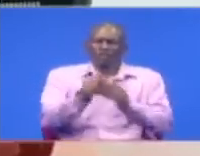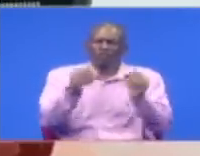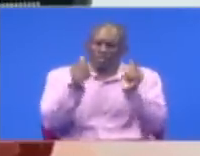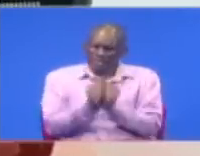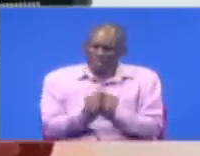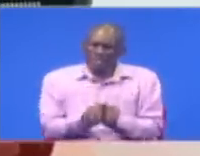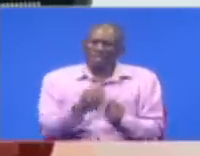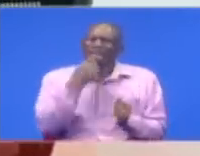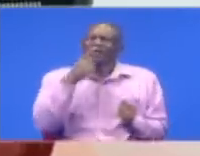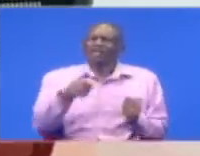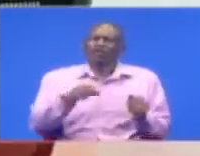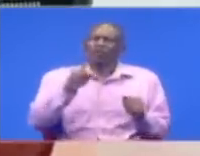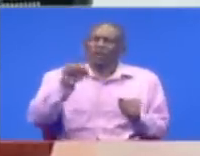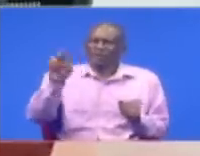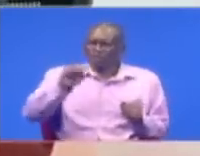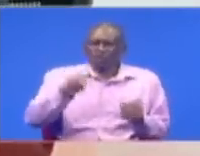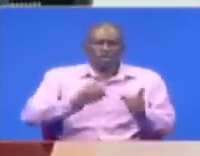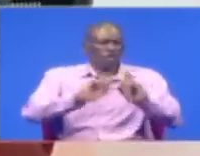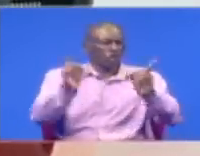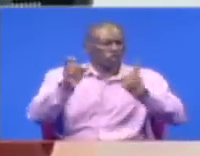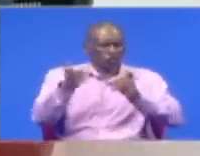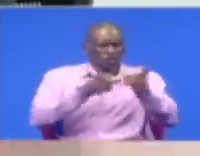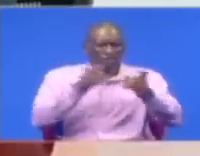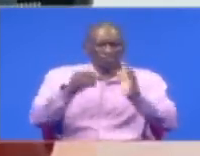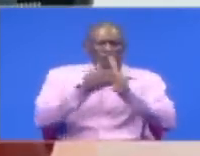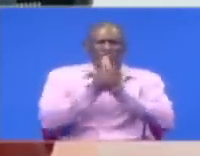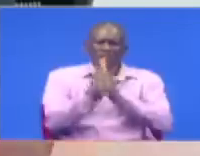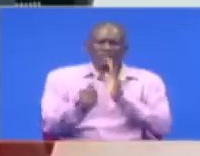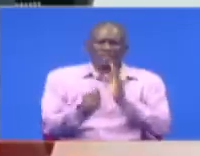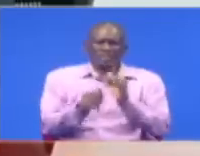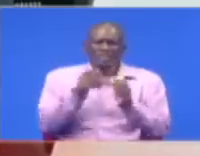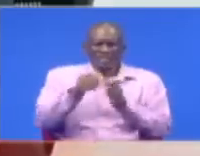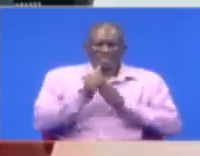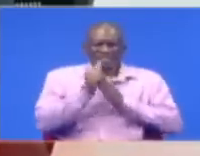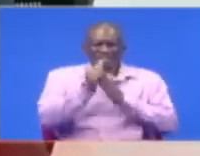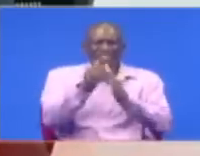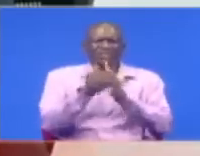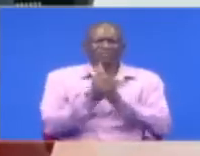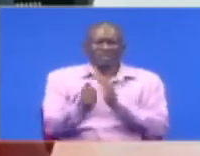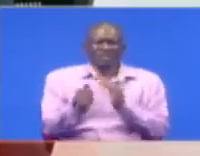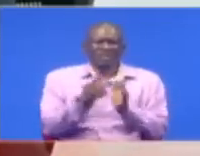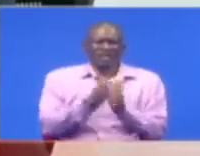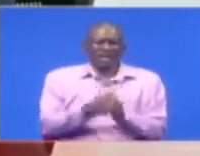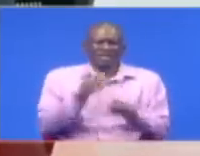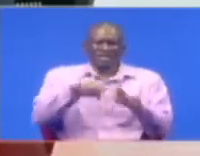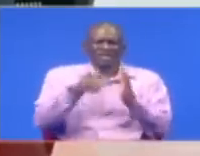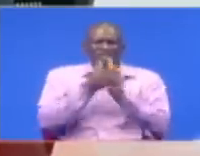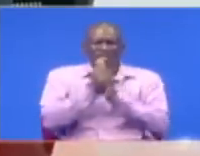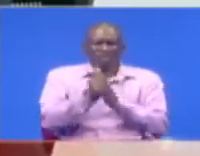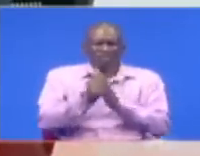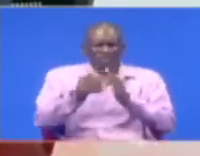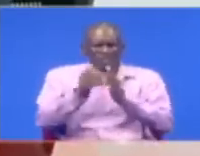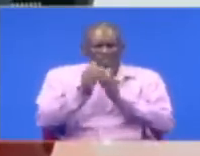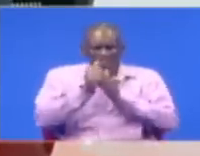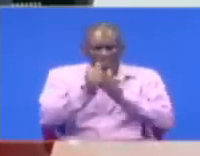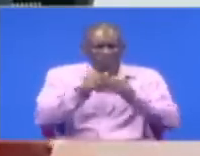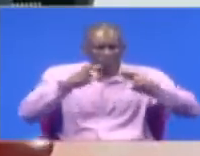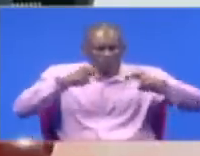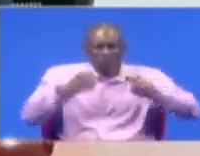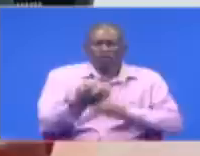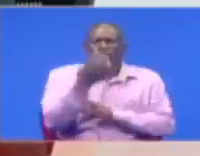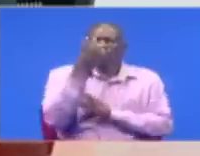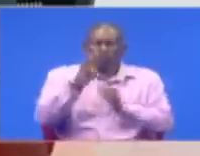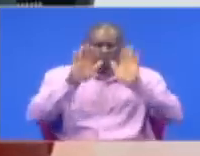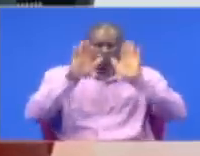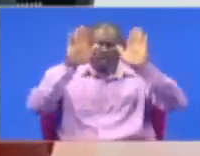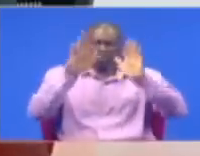of 1,000,000. It is not administrative skills, it's leadership. And in leadership, you are looking for the four